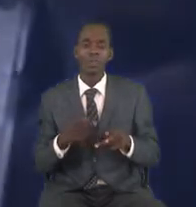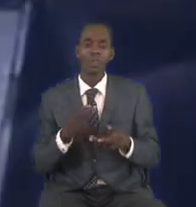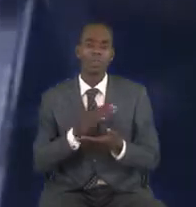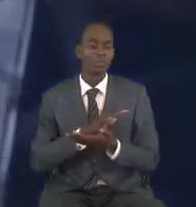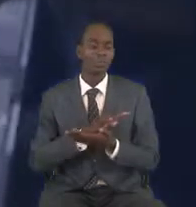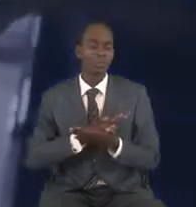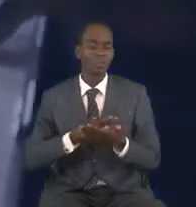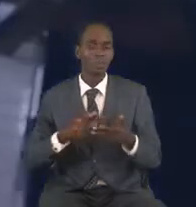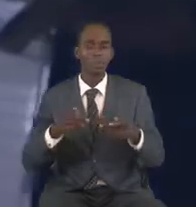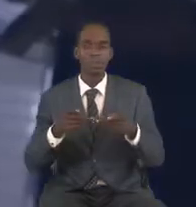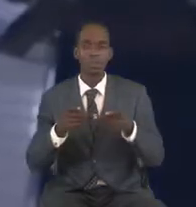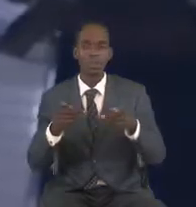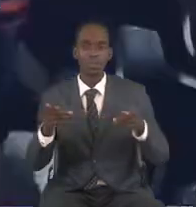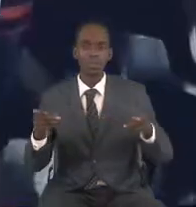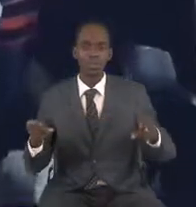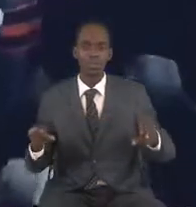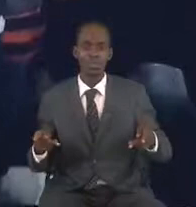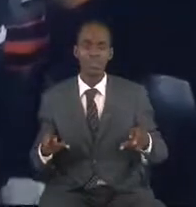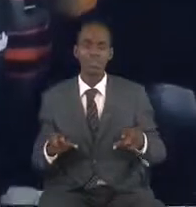Sanctuary.